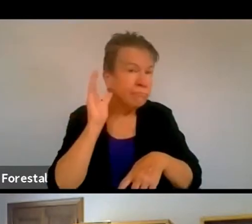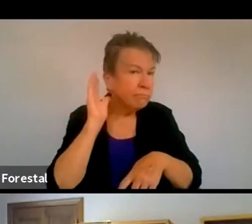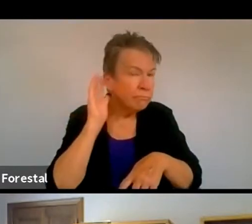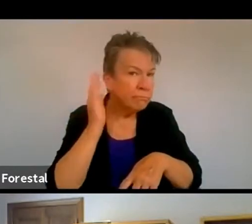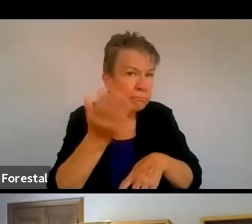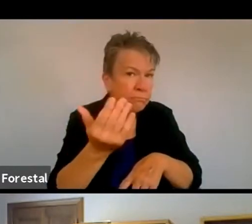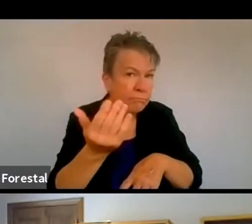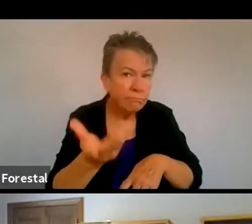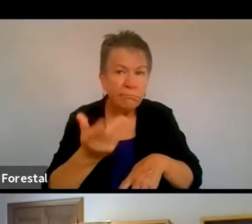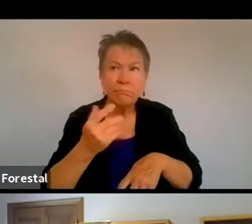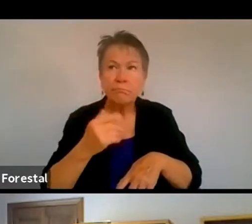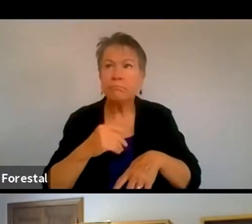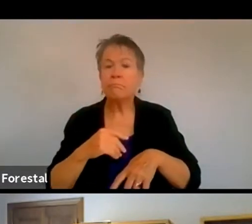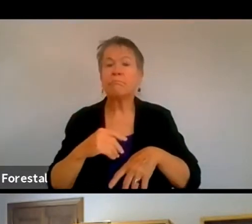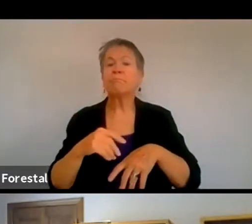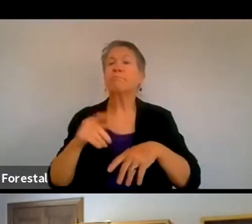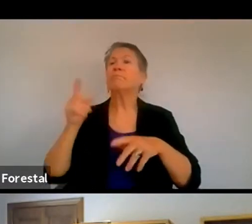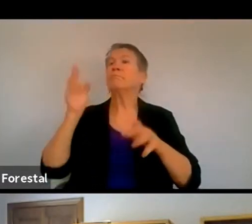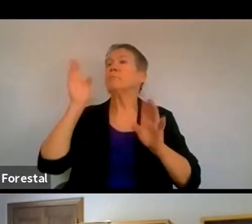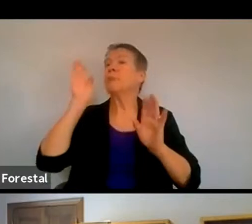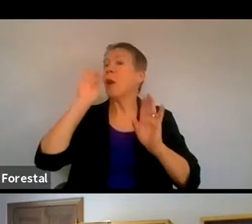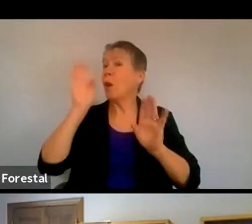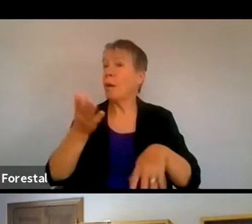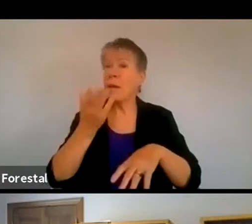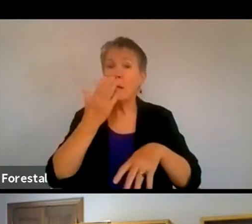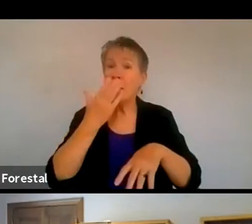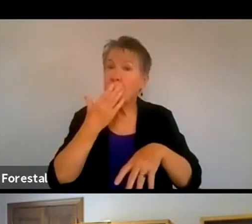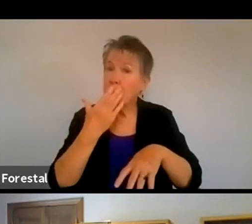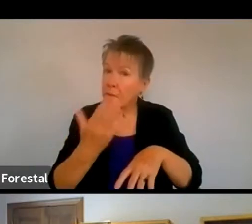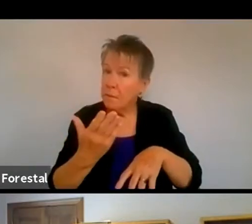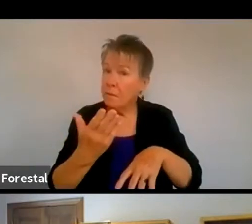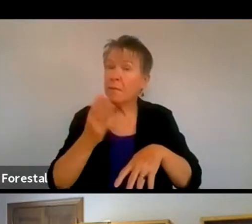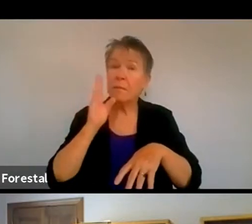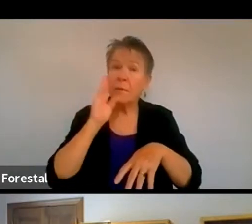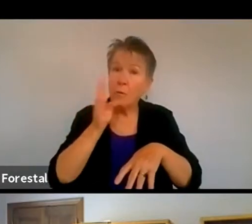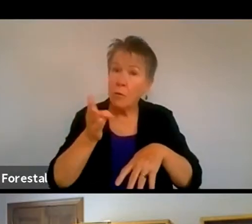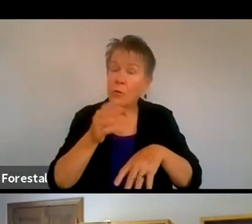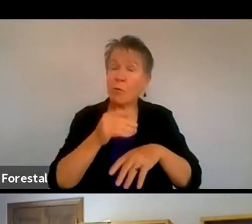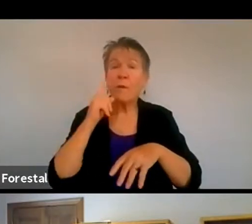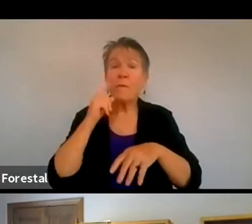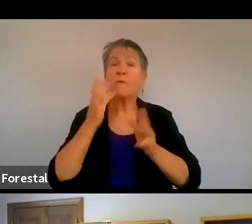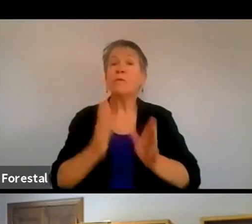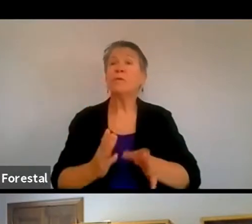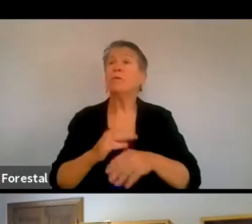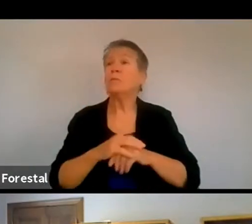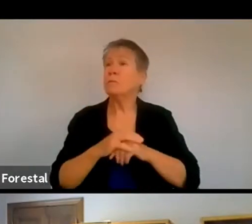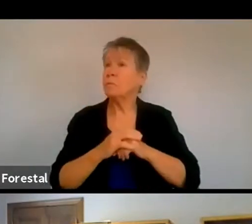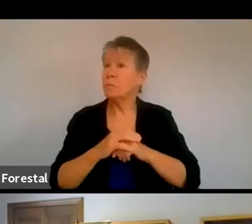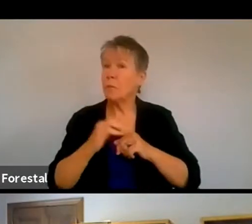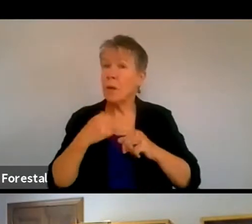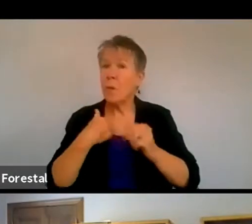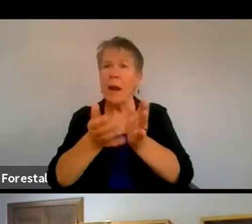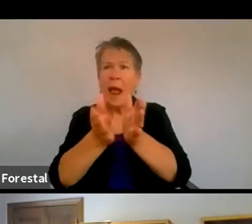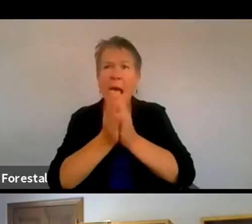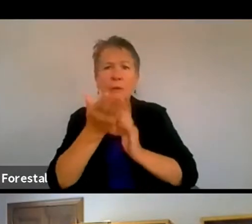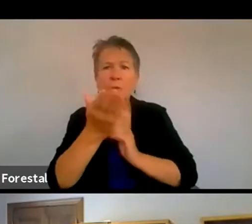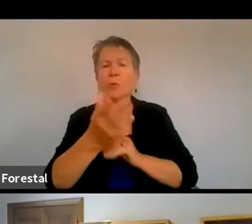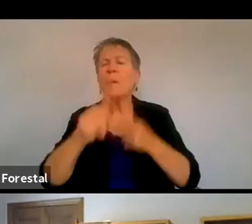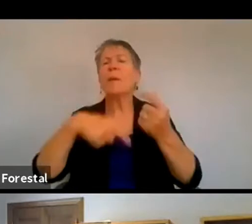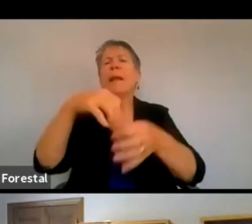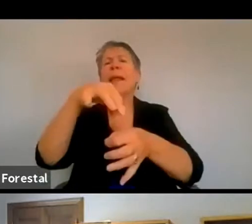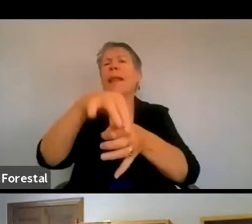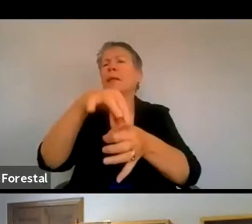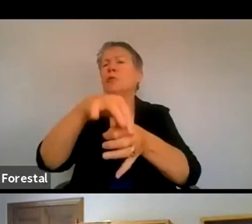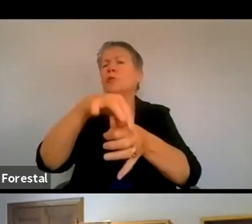Hi, Governor. Thank you for taking my call. My pleasure. I want to ask you about the election. You know, we keep